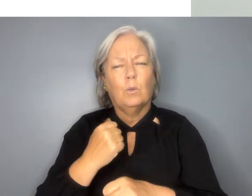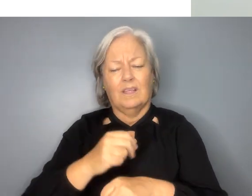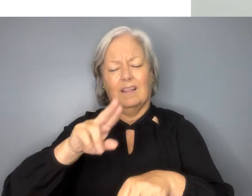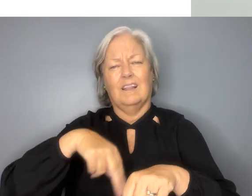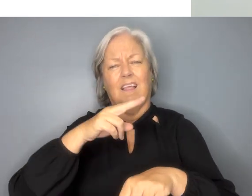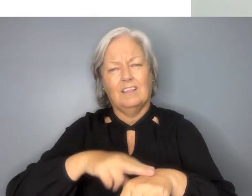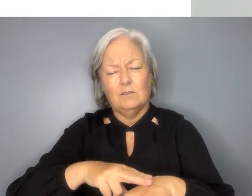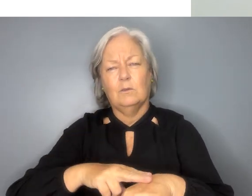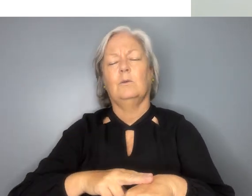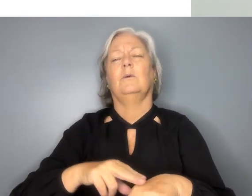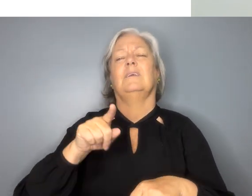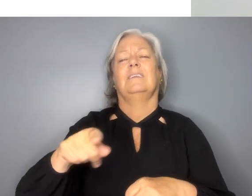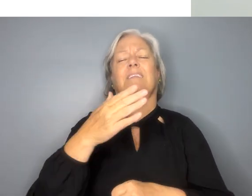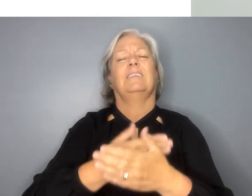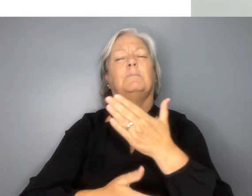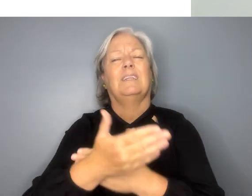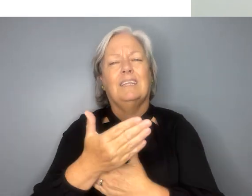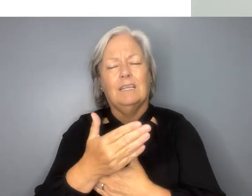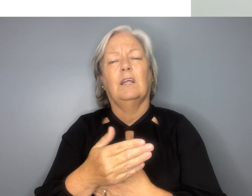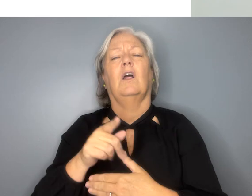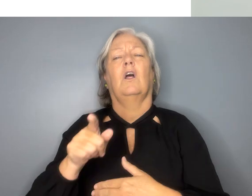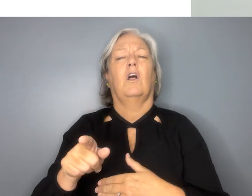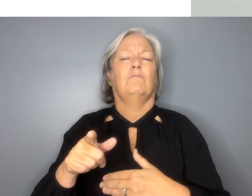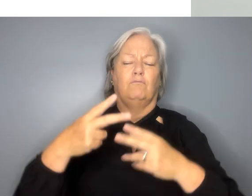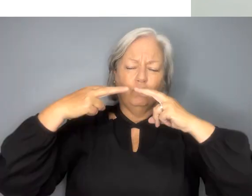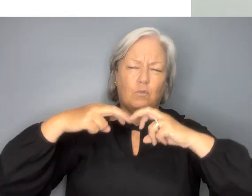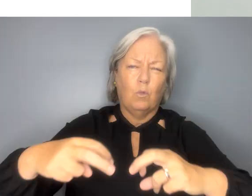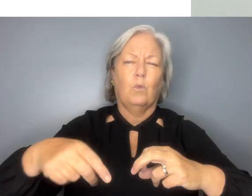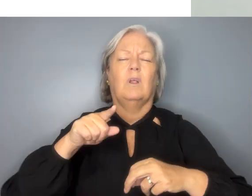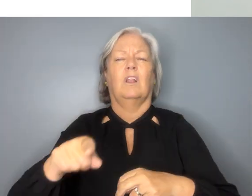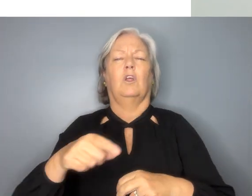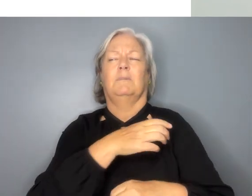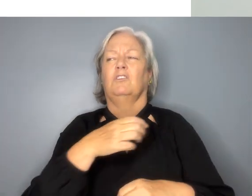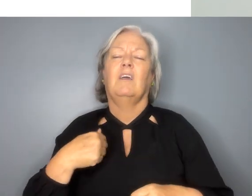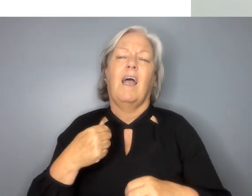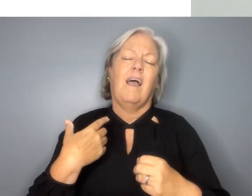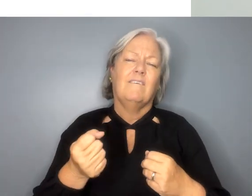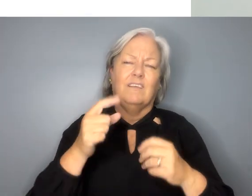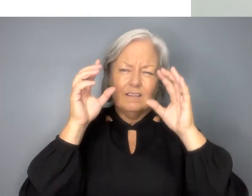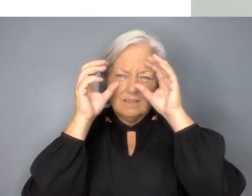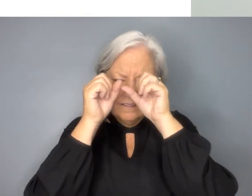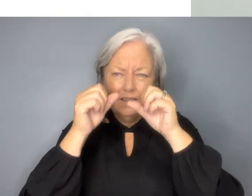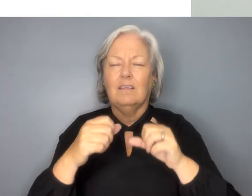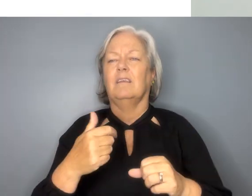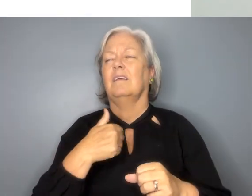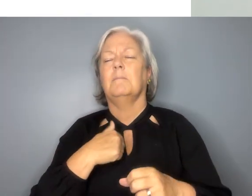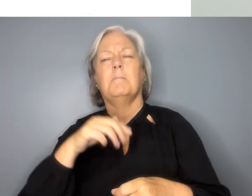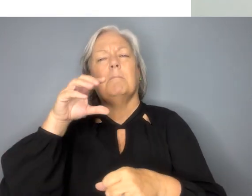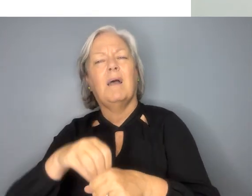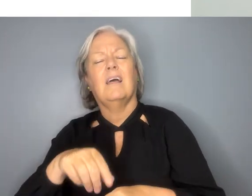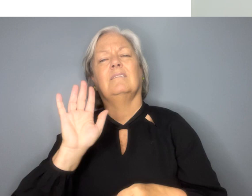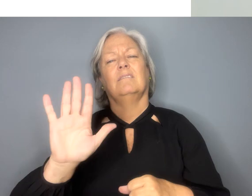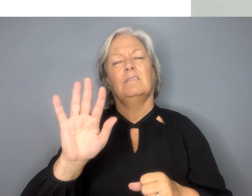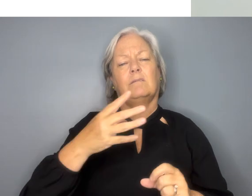previously worked at the National Disability Royal Commission for around 3 years. I have lived with a vision impairment since I was born and identify